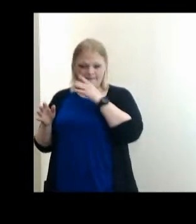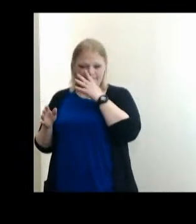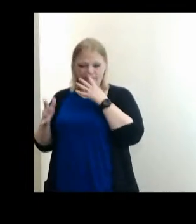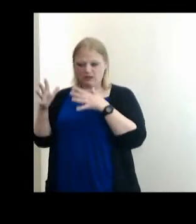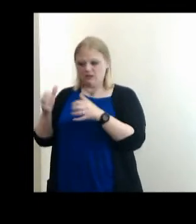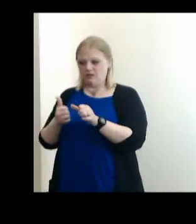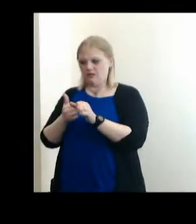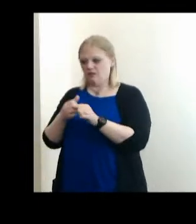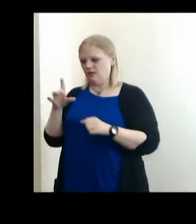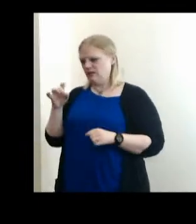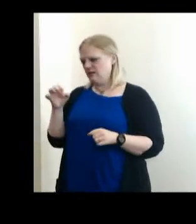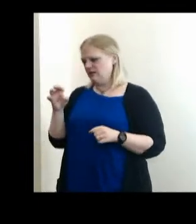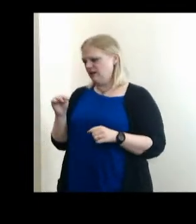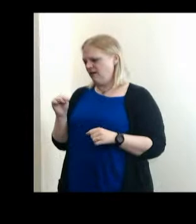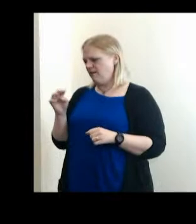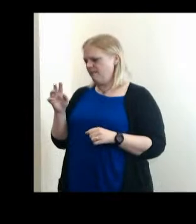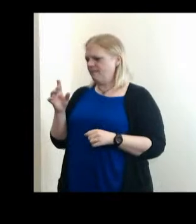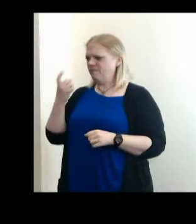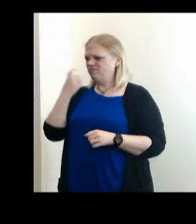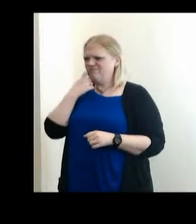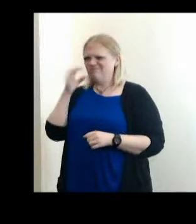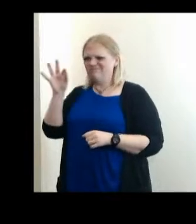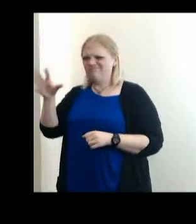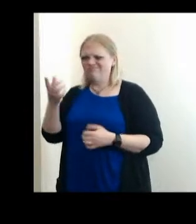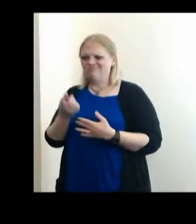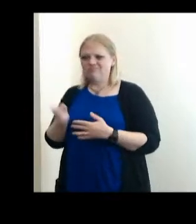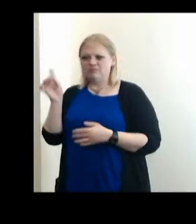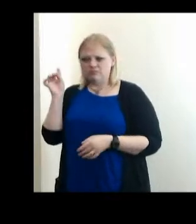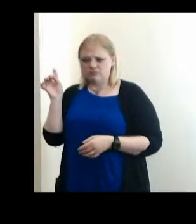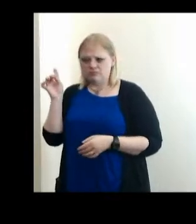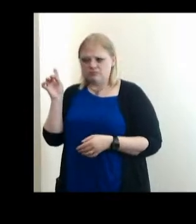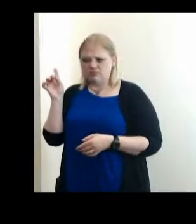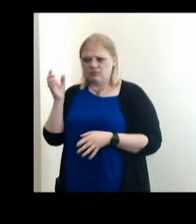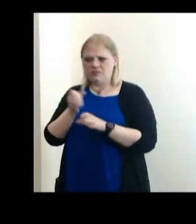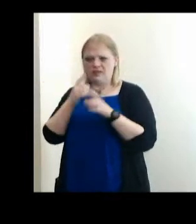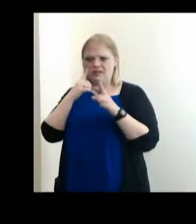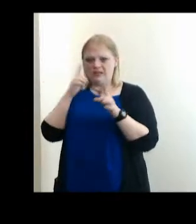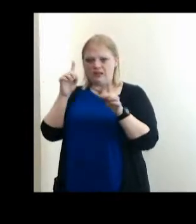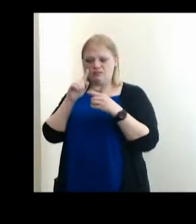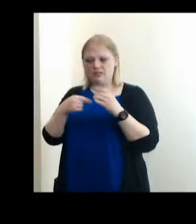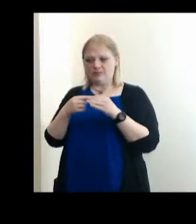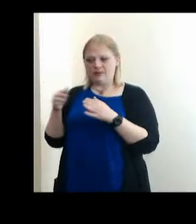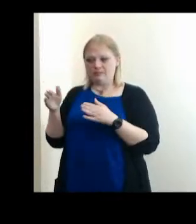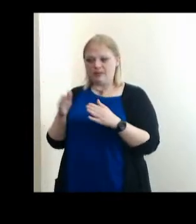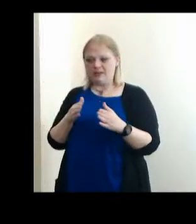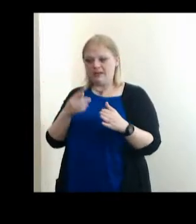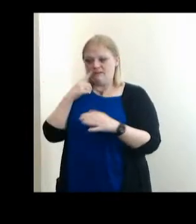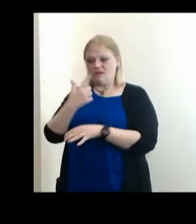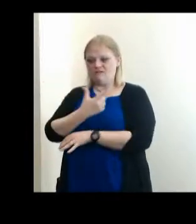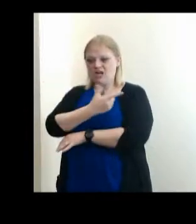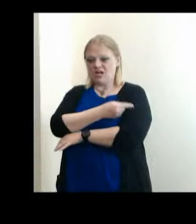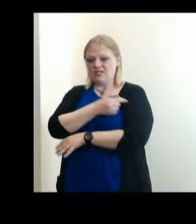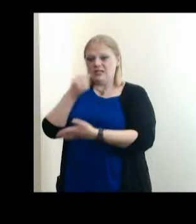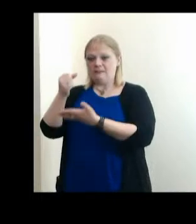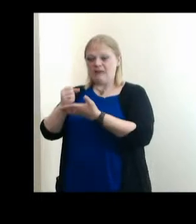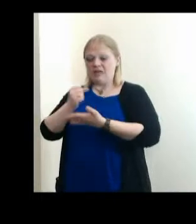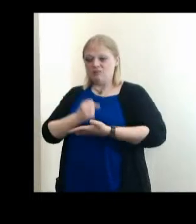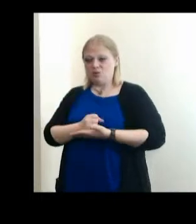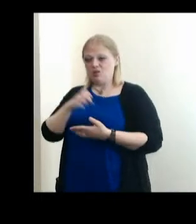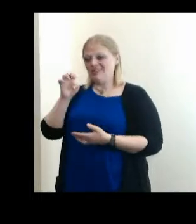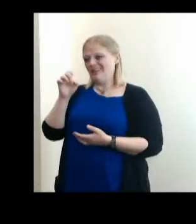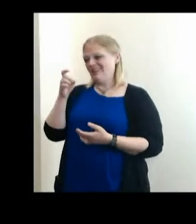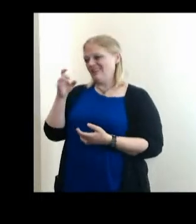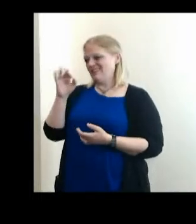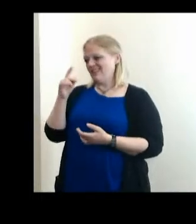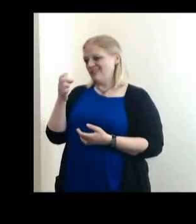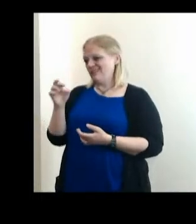that Dom brought up a little bit earlier. Last week, when you made your announcement about your plan for vaccine passports and the Excelsior Pass